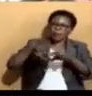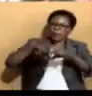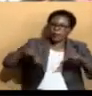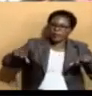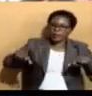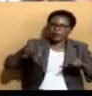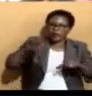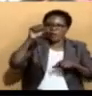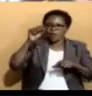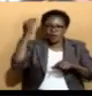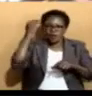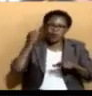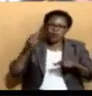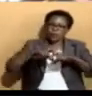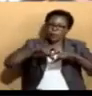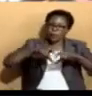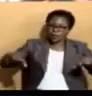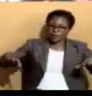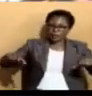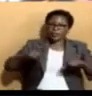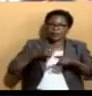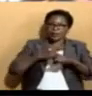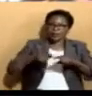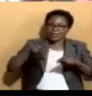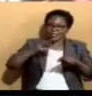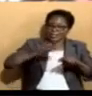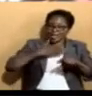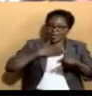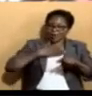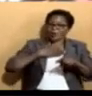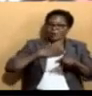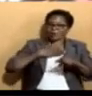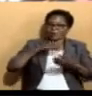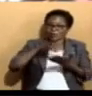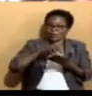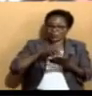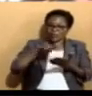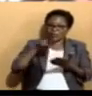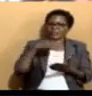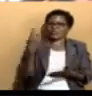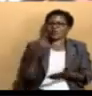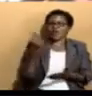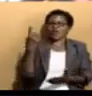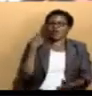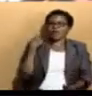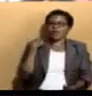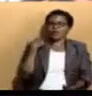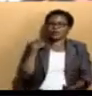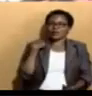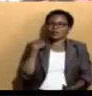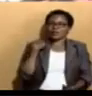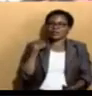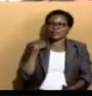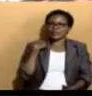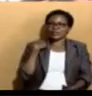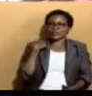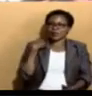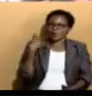bench. In our jurisprudence, that is about numbers. It has absolutely